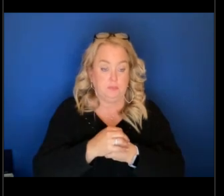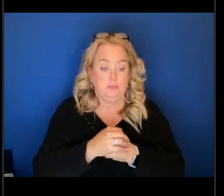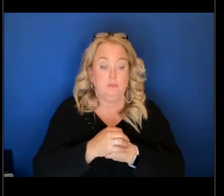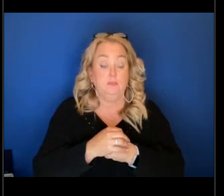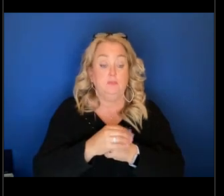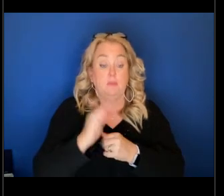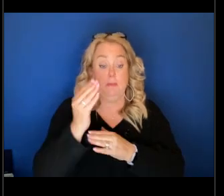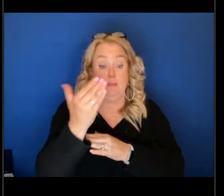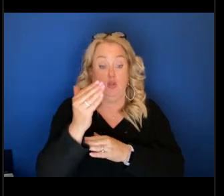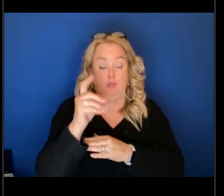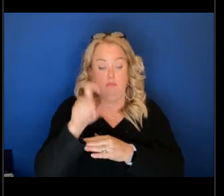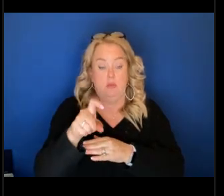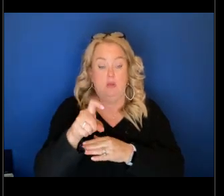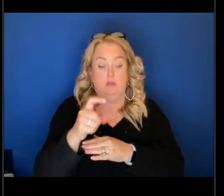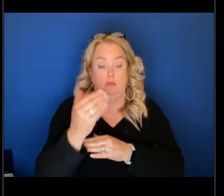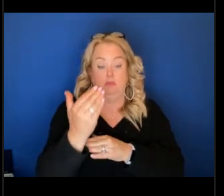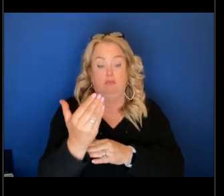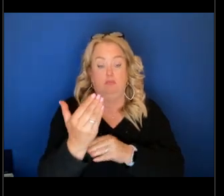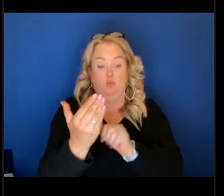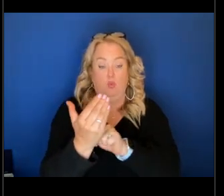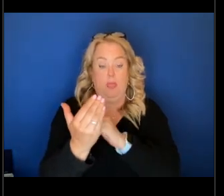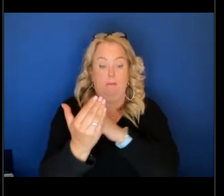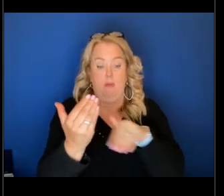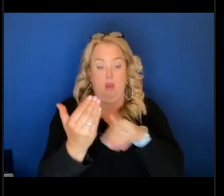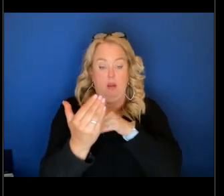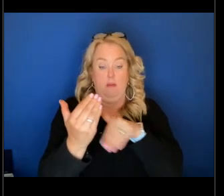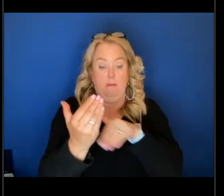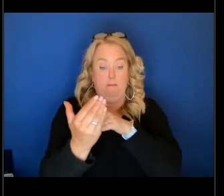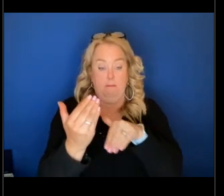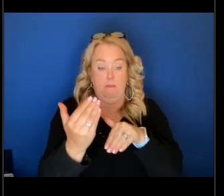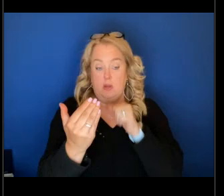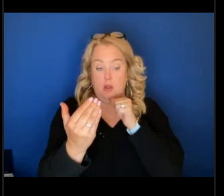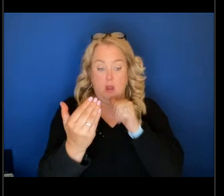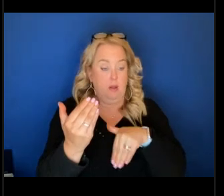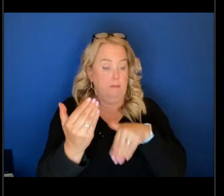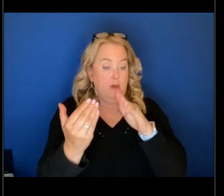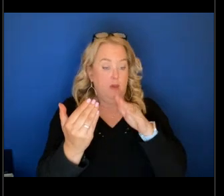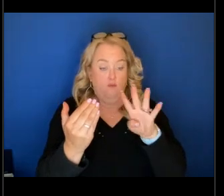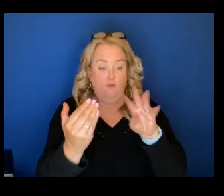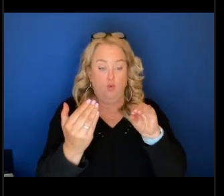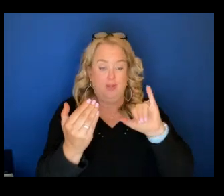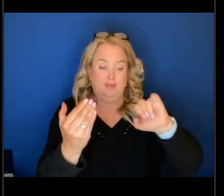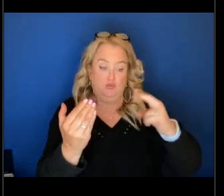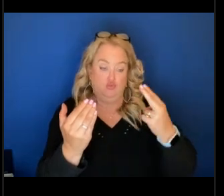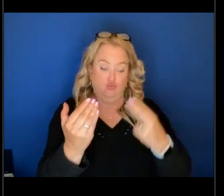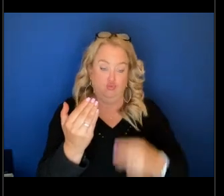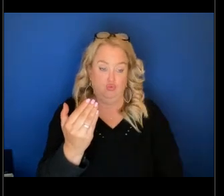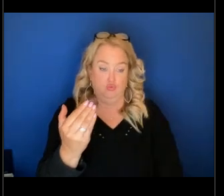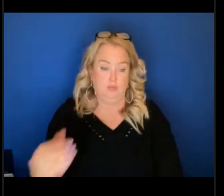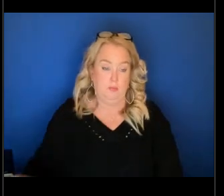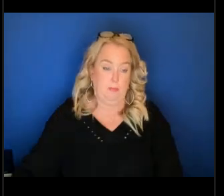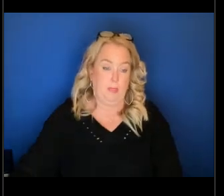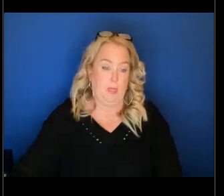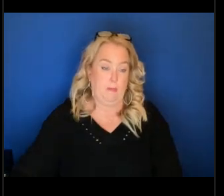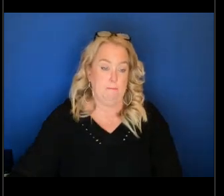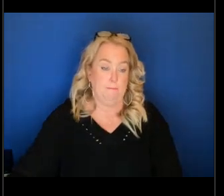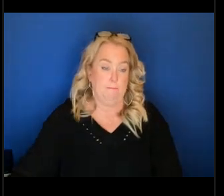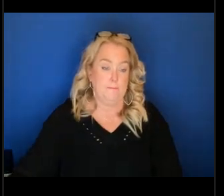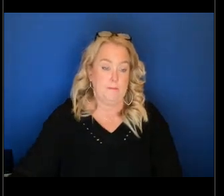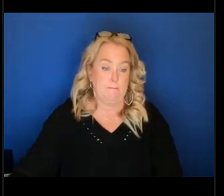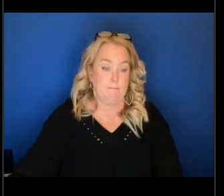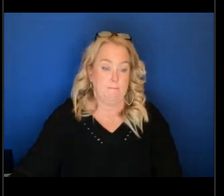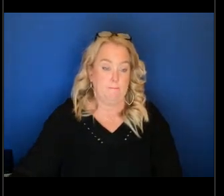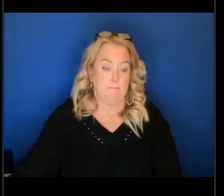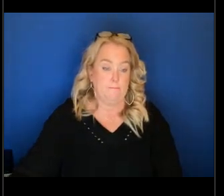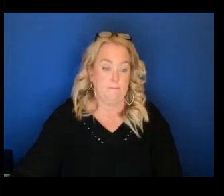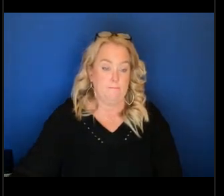Mirrors must be mounted with the bottom reflective edge no higher than 40 inches above the finished floor.